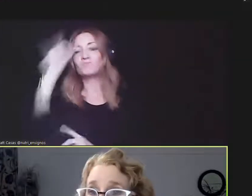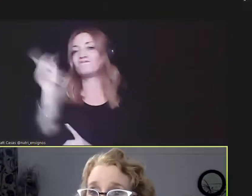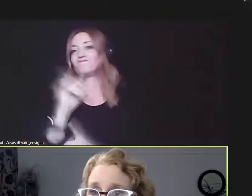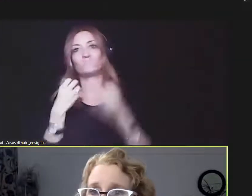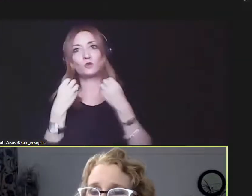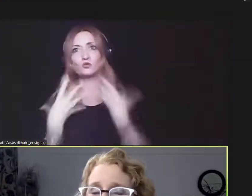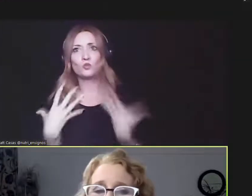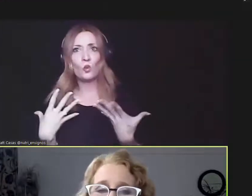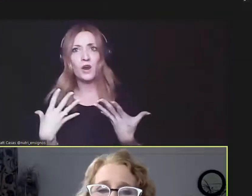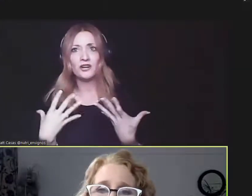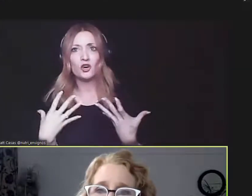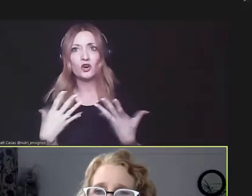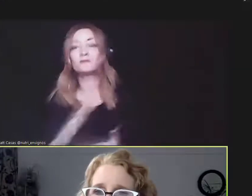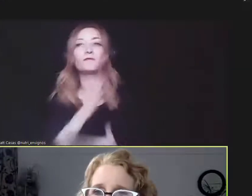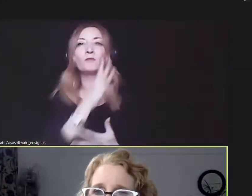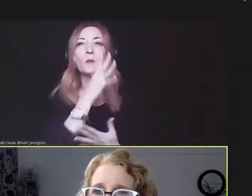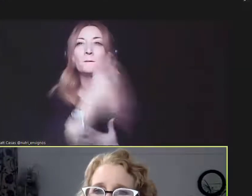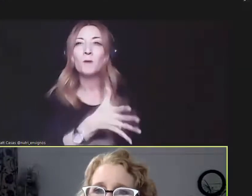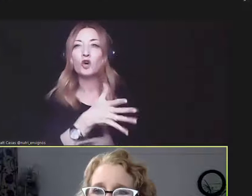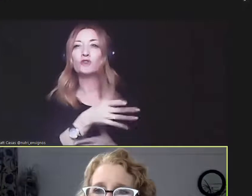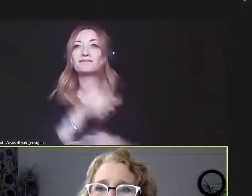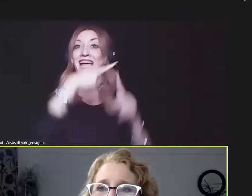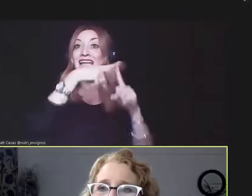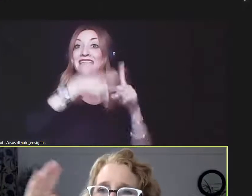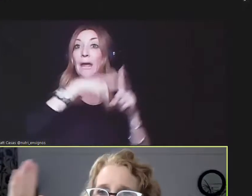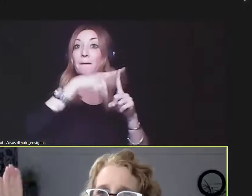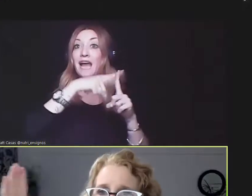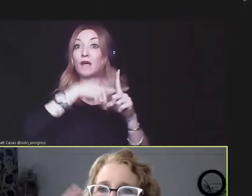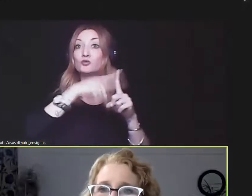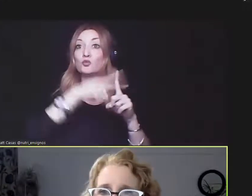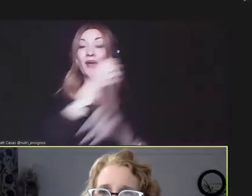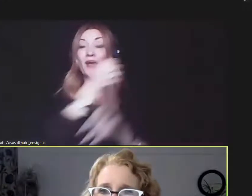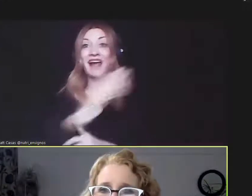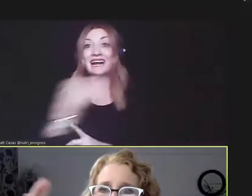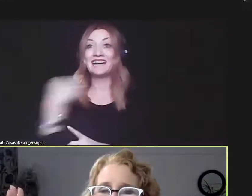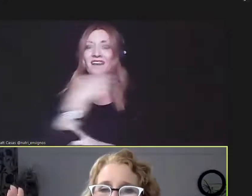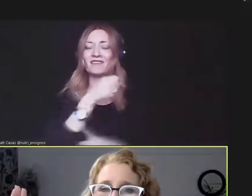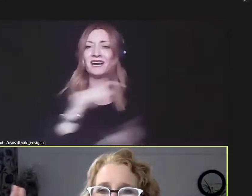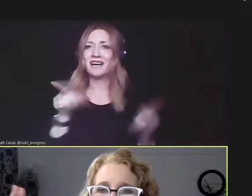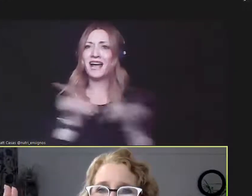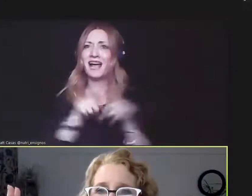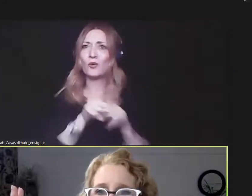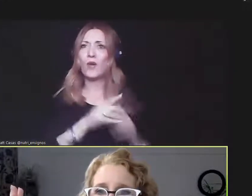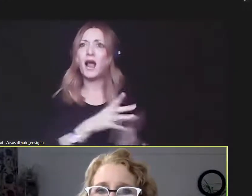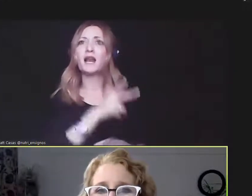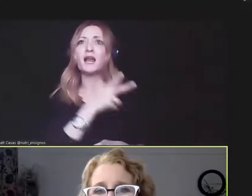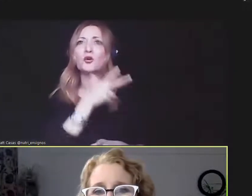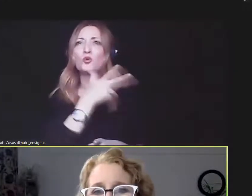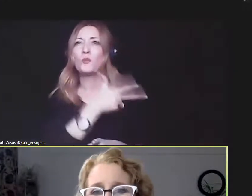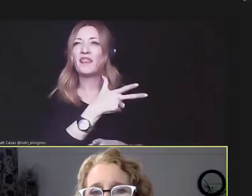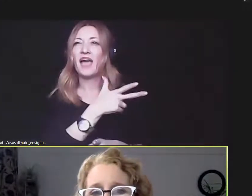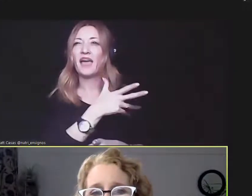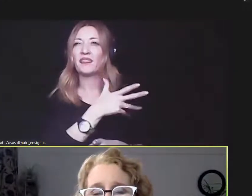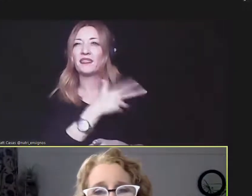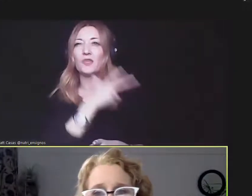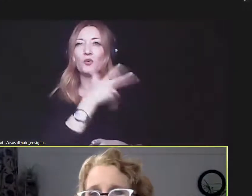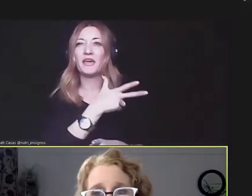to grow, and the refrigerator temperature fluctuates as well.